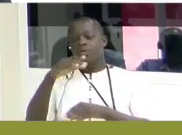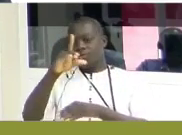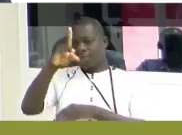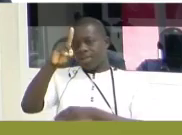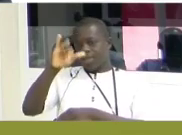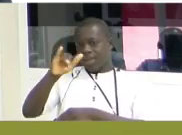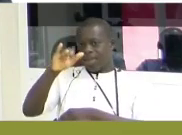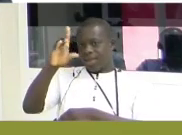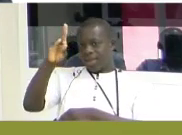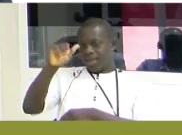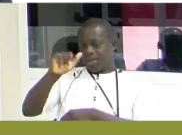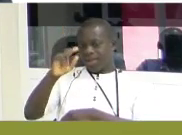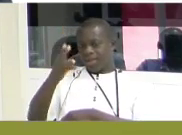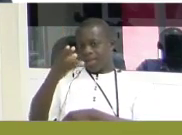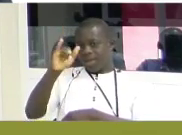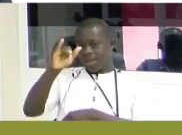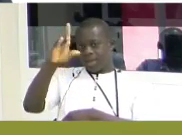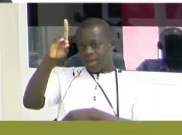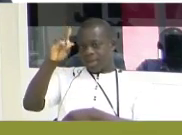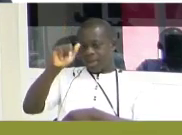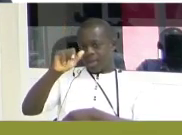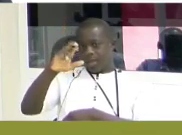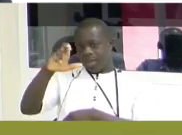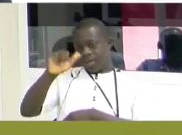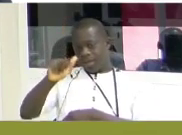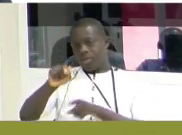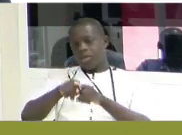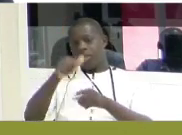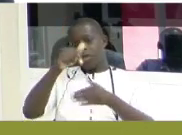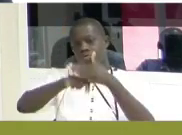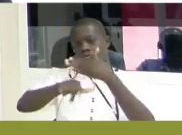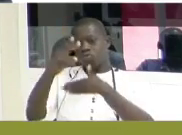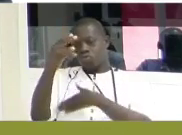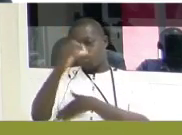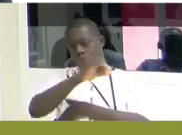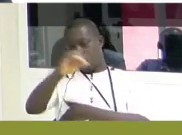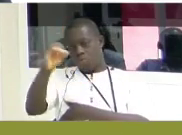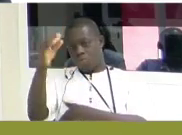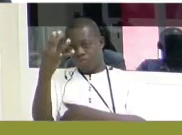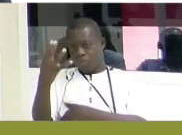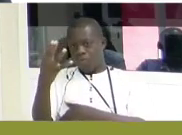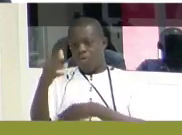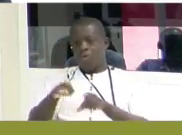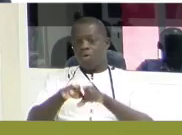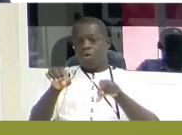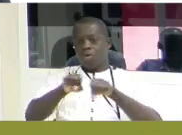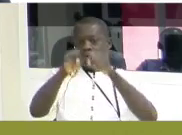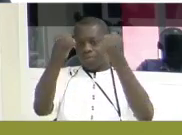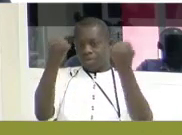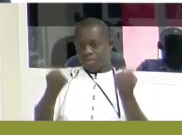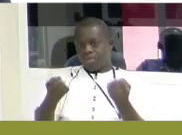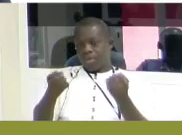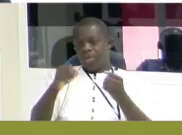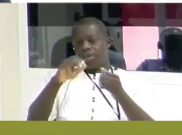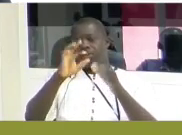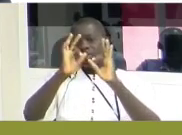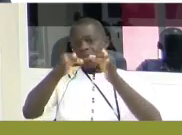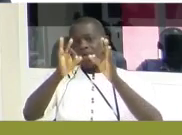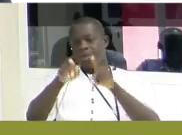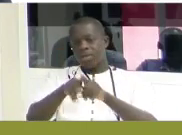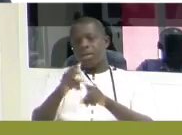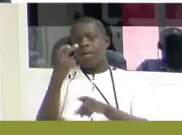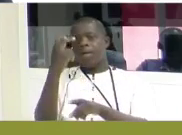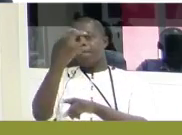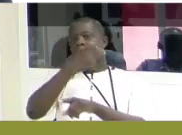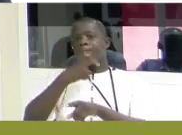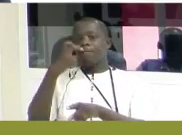2004, because then Observer was regarded as a mouthpiece of the APRC government.